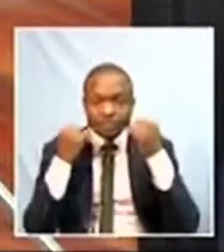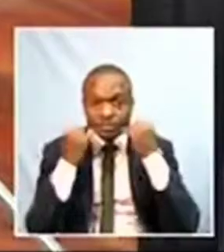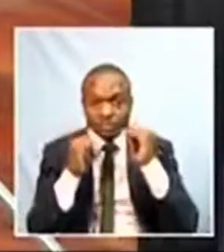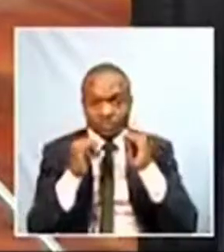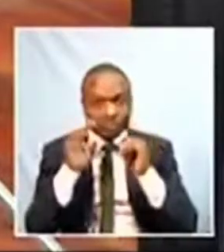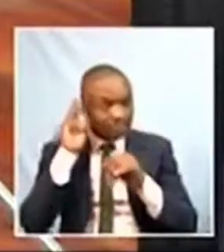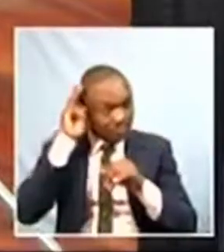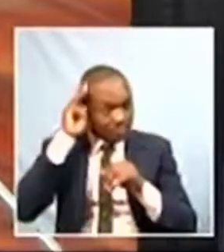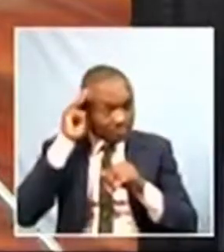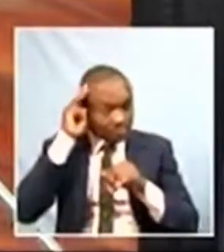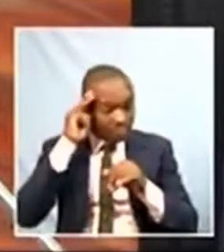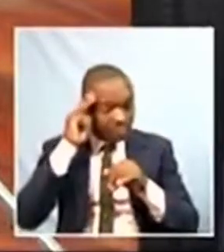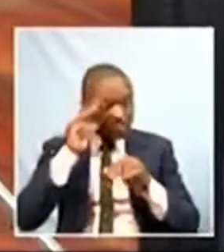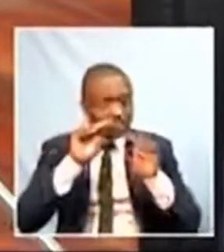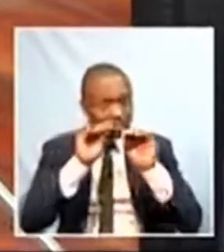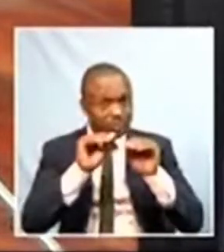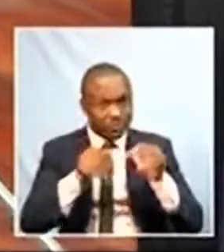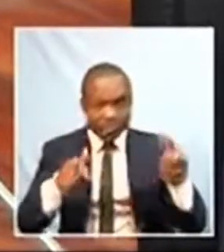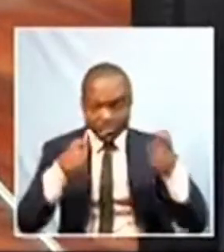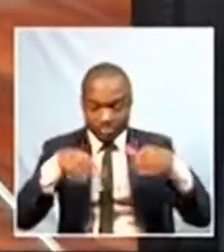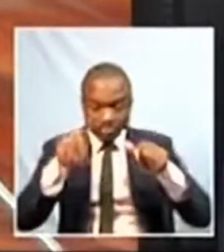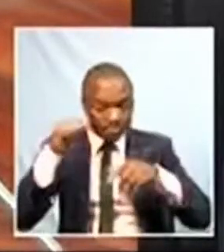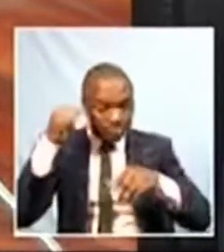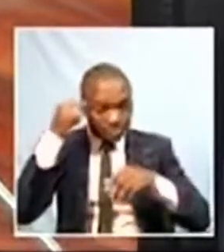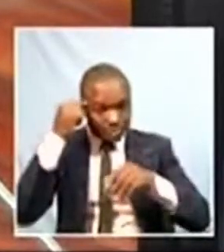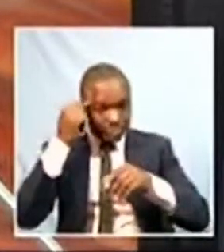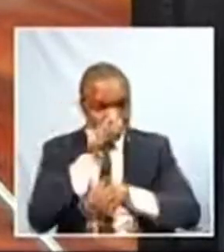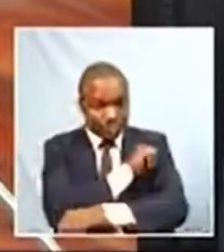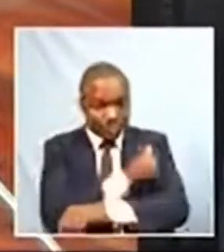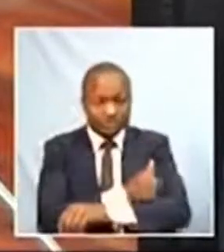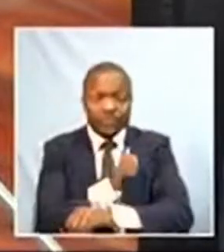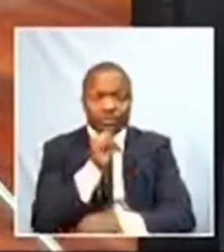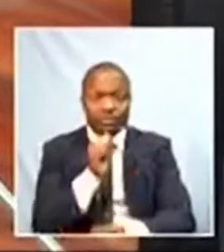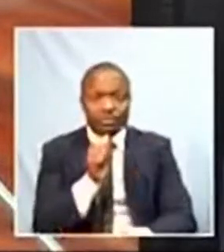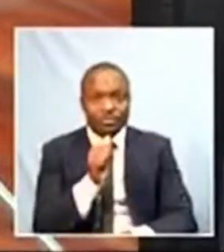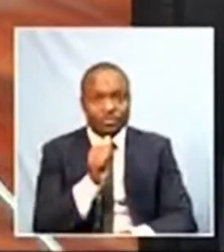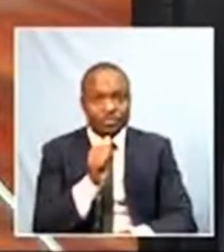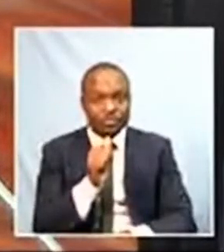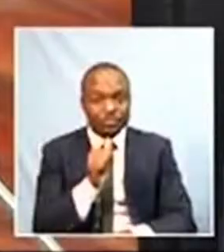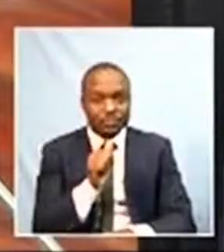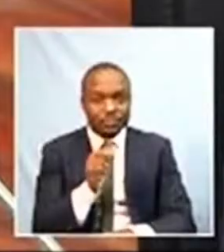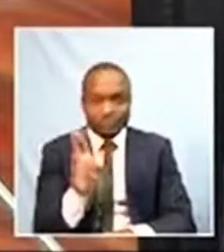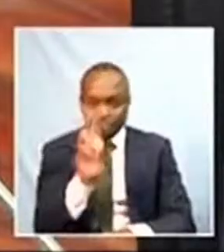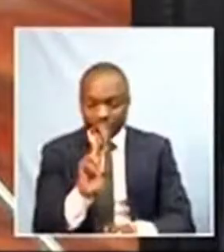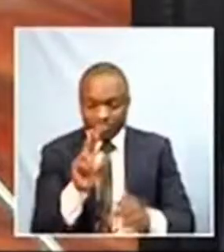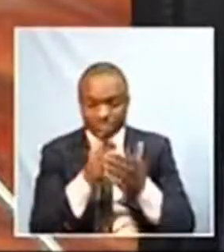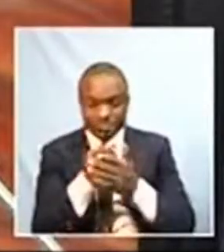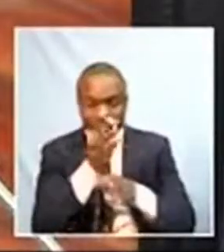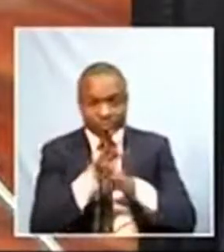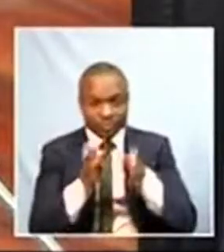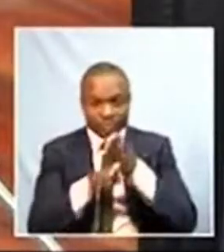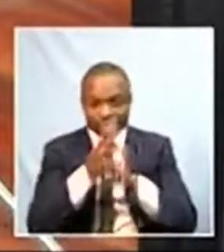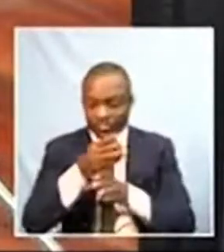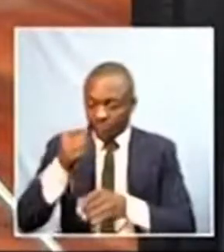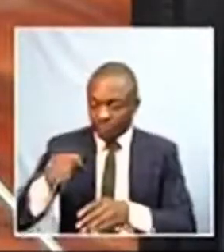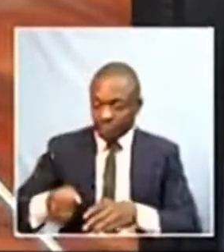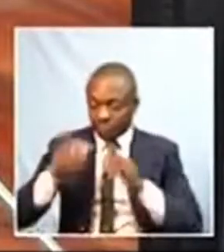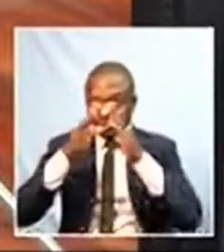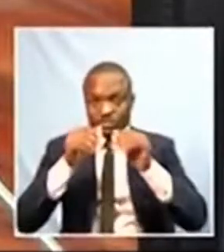Ministry, which instructed local authorities not to utilize the funds as construction of the Chief's Palaces would be procured